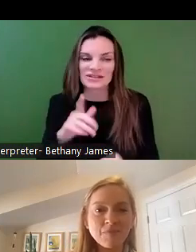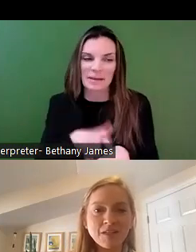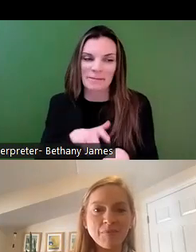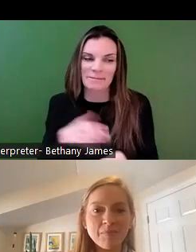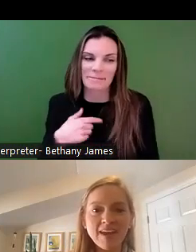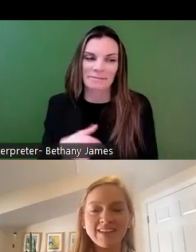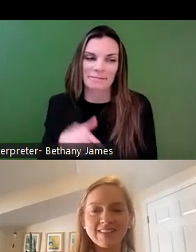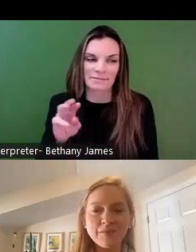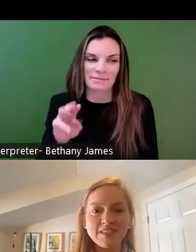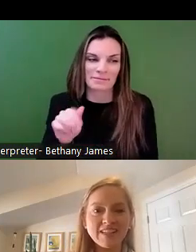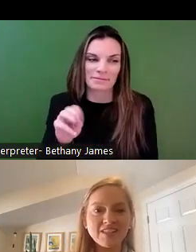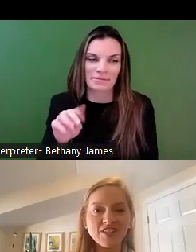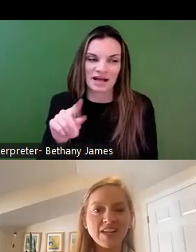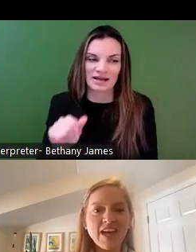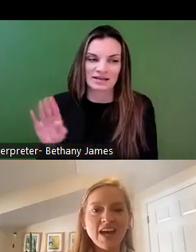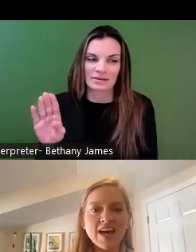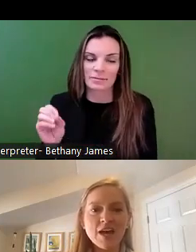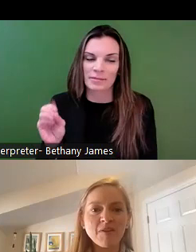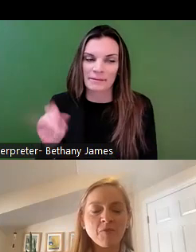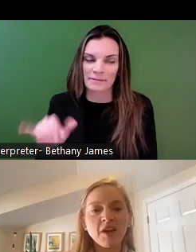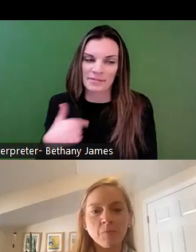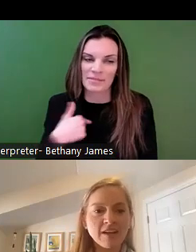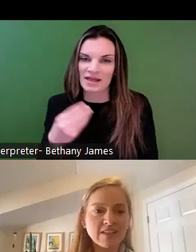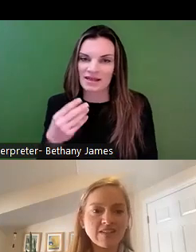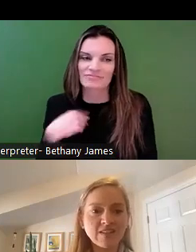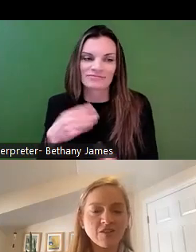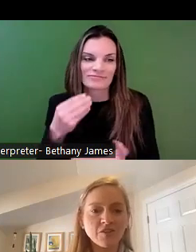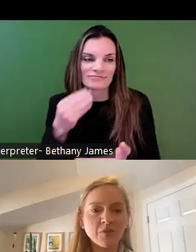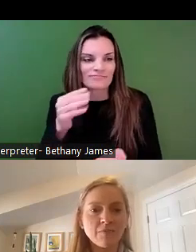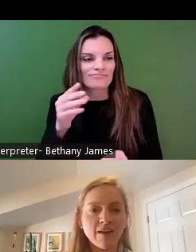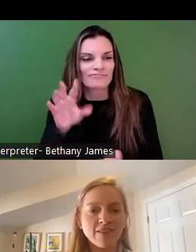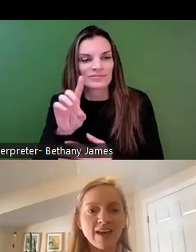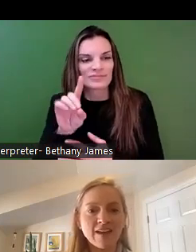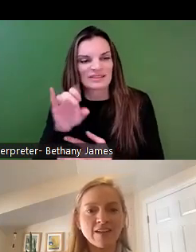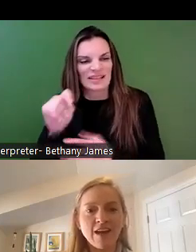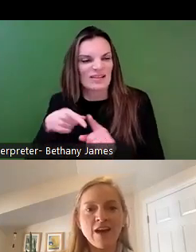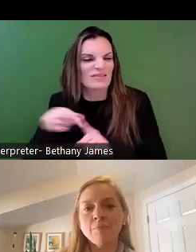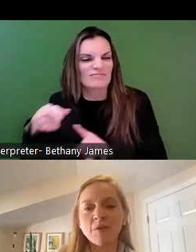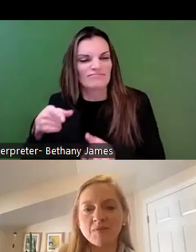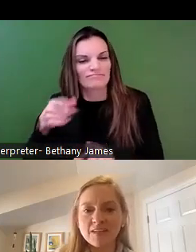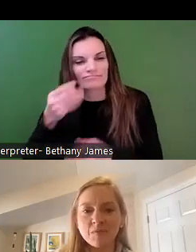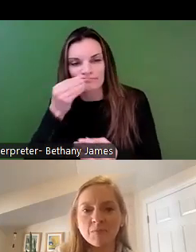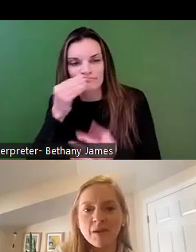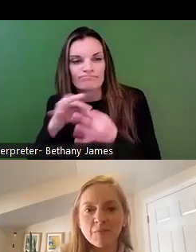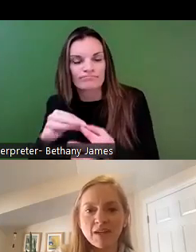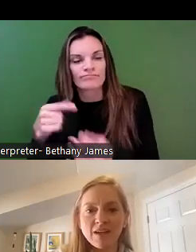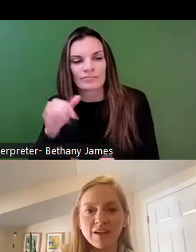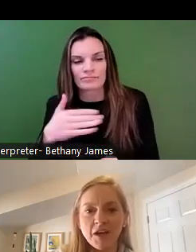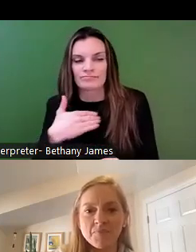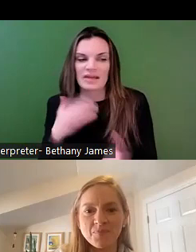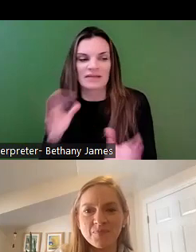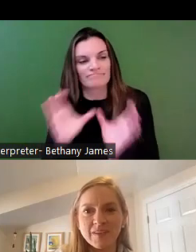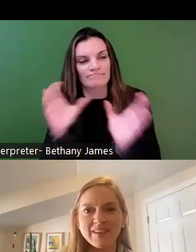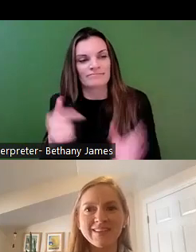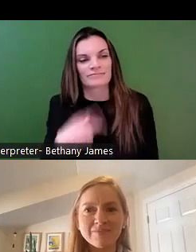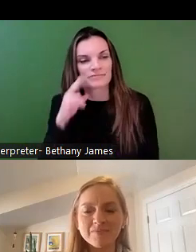name is Amanda Bombay. Like I said, I'm a dietitian. I have a private practice. You can learn more about that. My website is